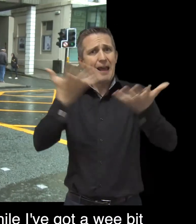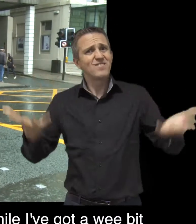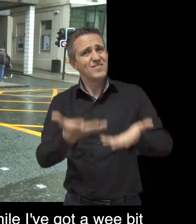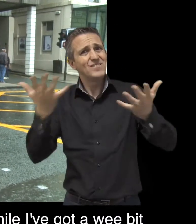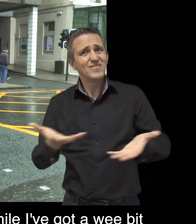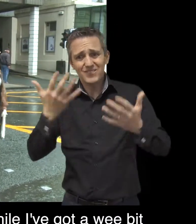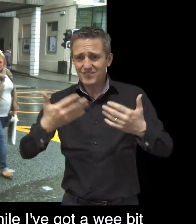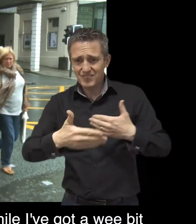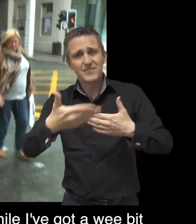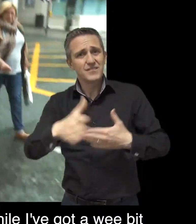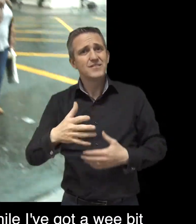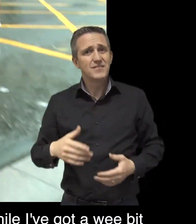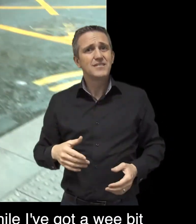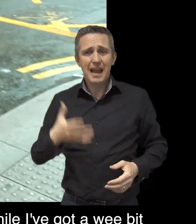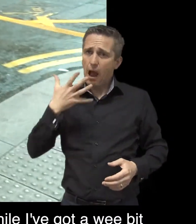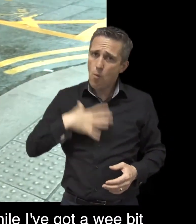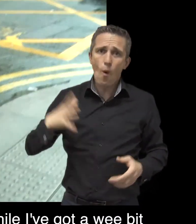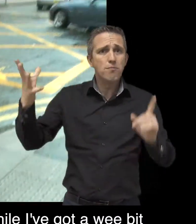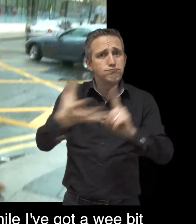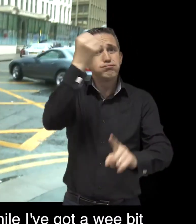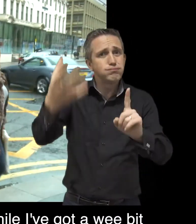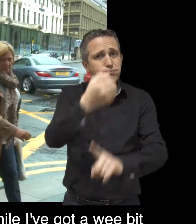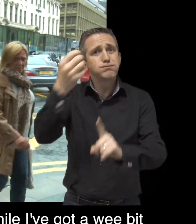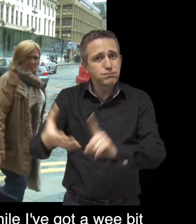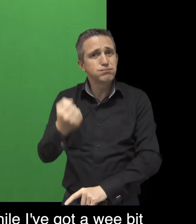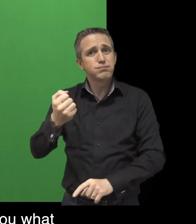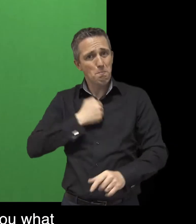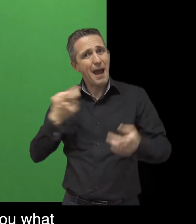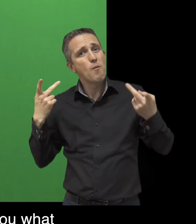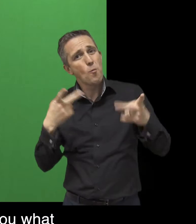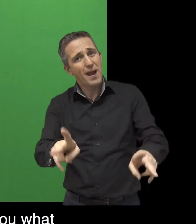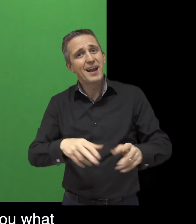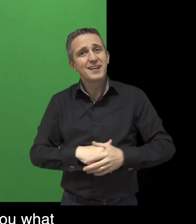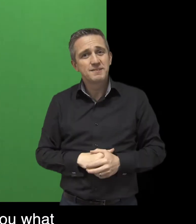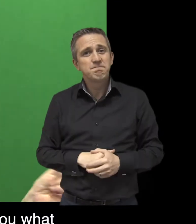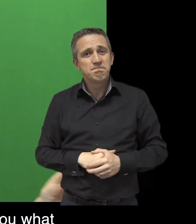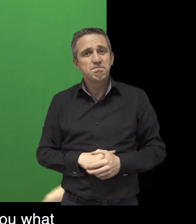bit of life in me. I want to live the way I want to live, and